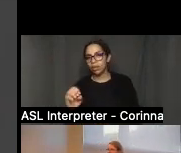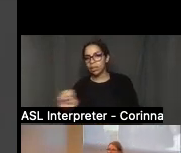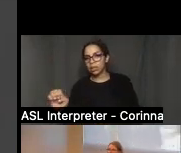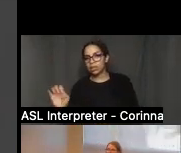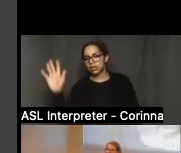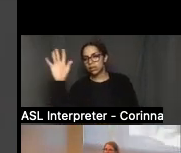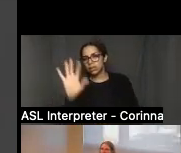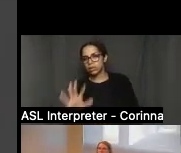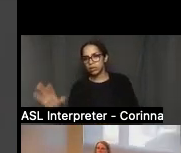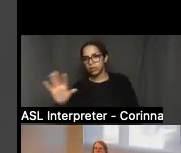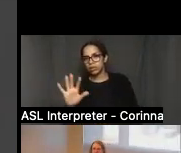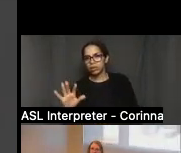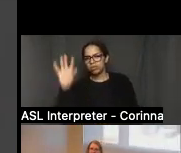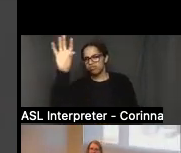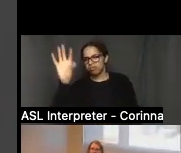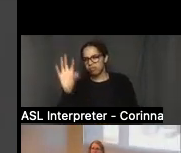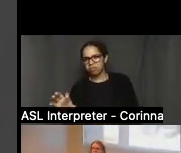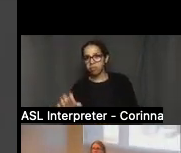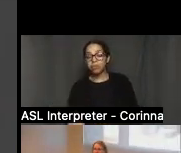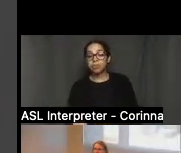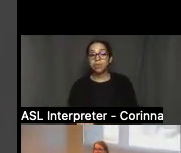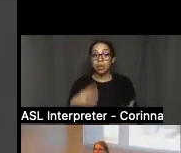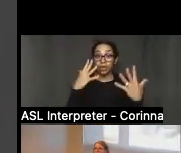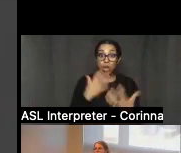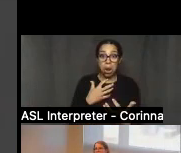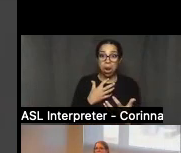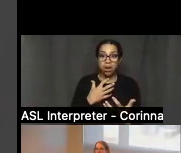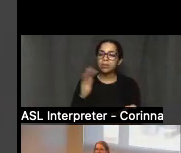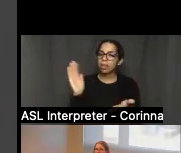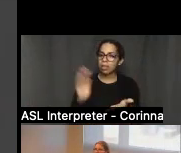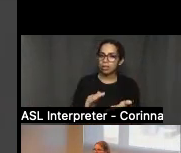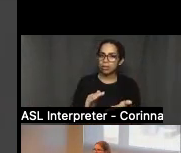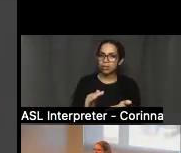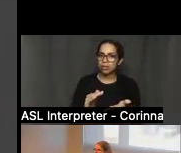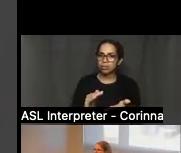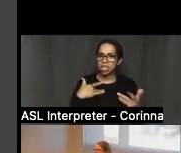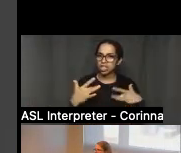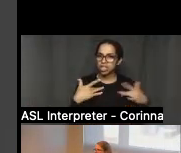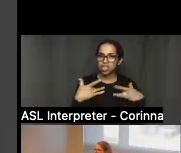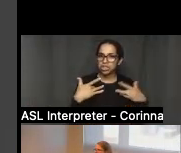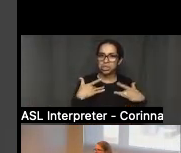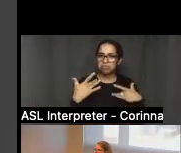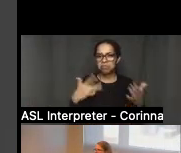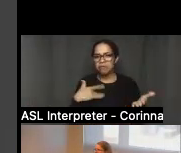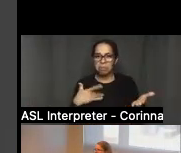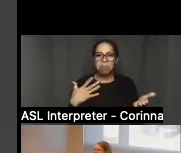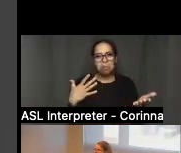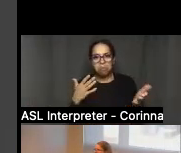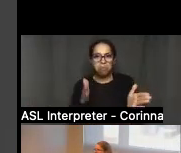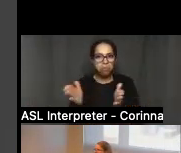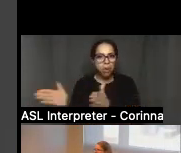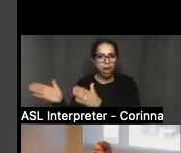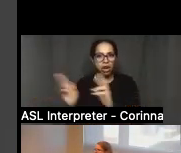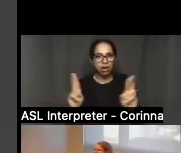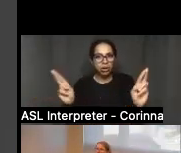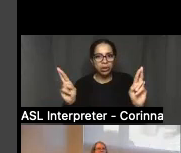darker shaded areas, you had fewer Coloradans who had concerns about preparedness. And we see that primarily